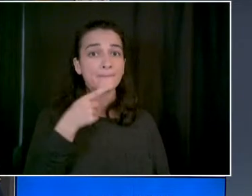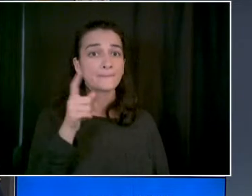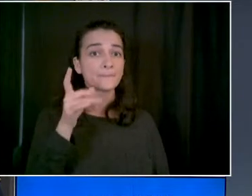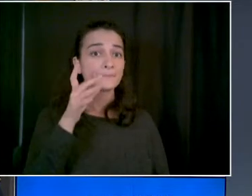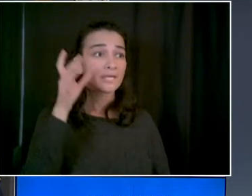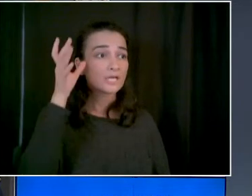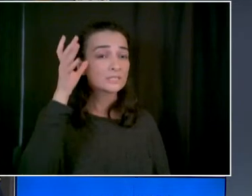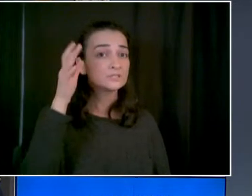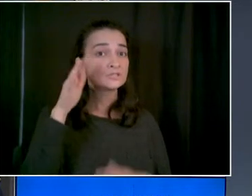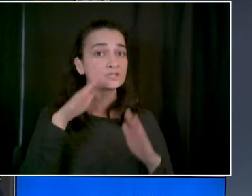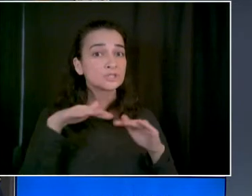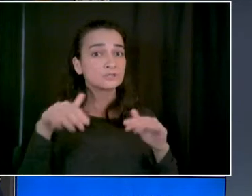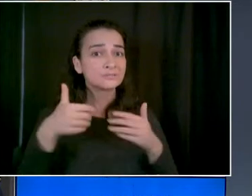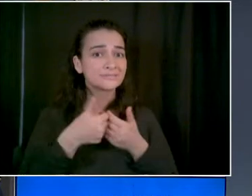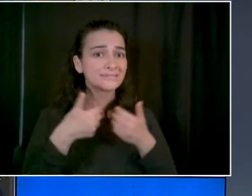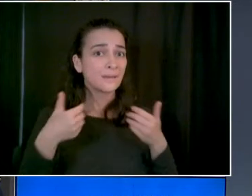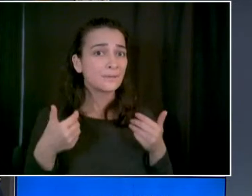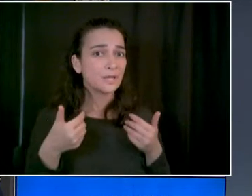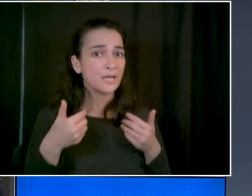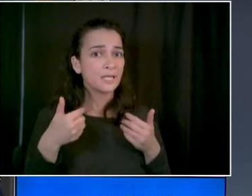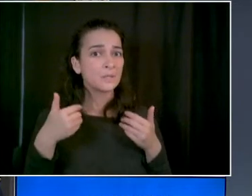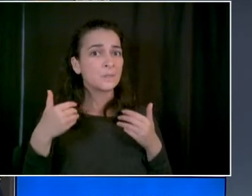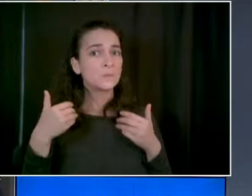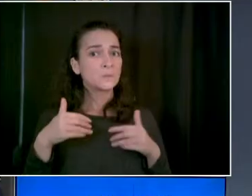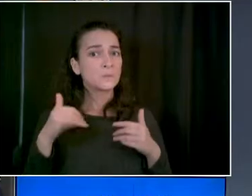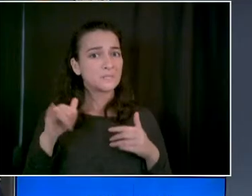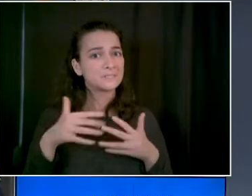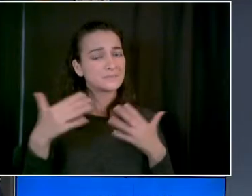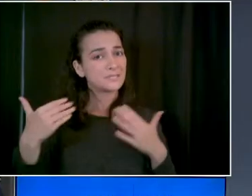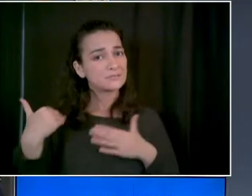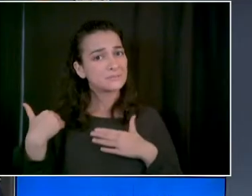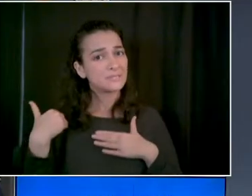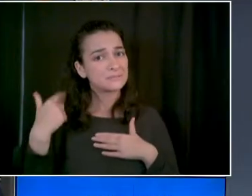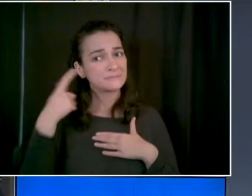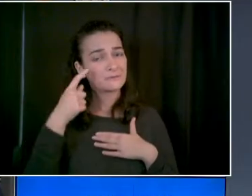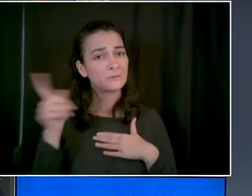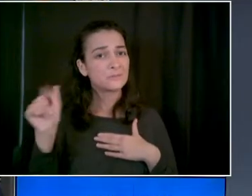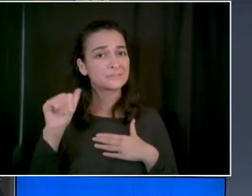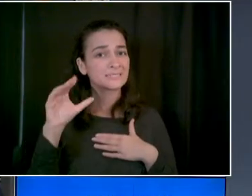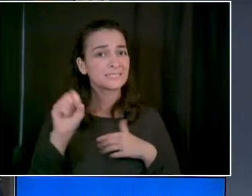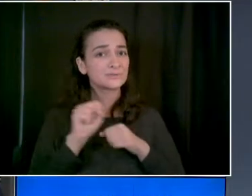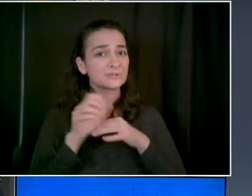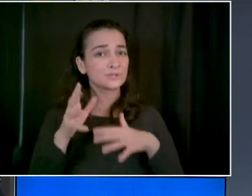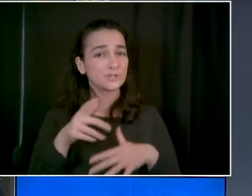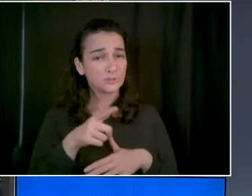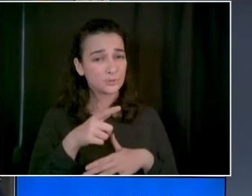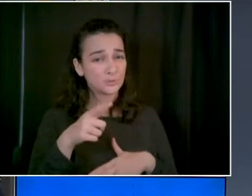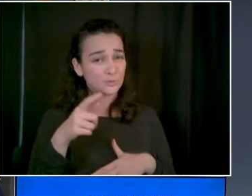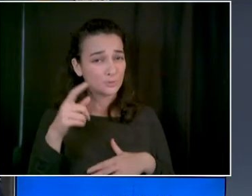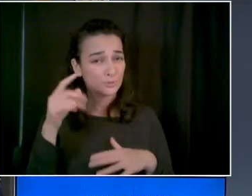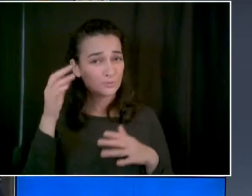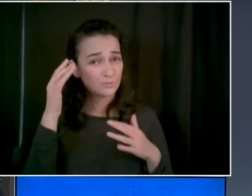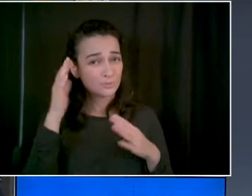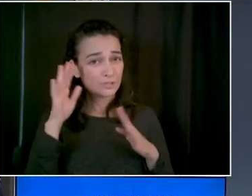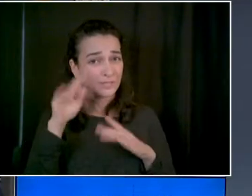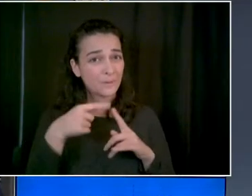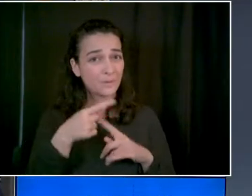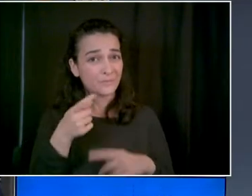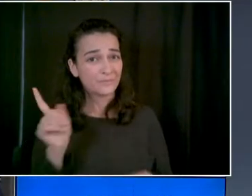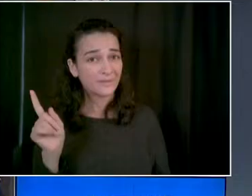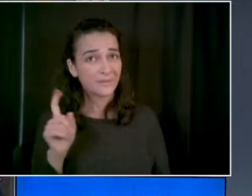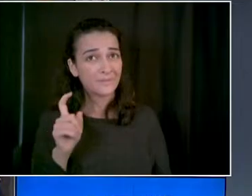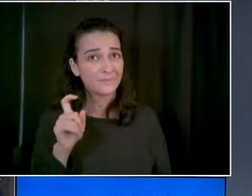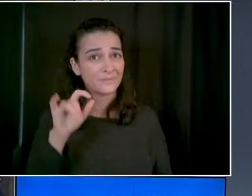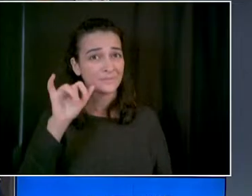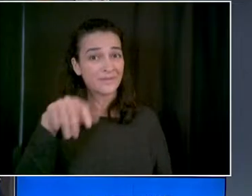consequences here? Like, obviously this job is hard. We're not saying it's easy. I know they're overworked. But at the end of the day, there has to be some sort of